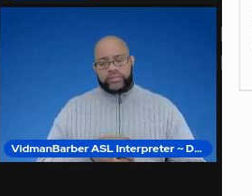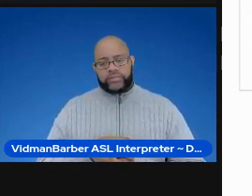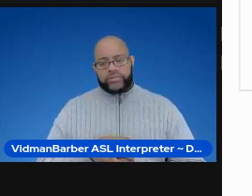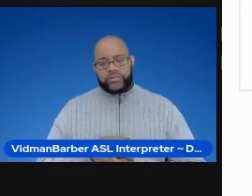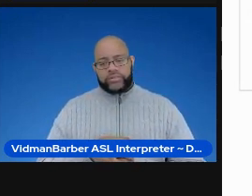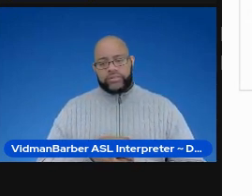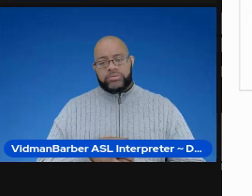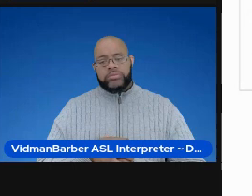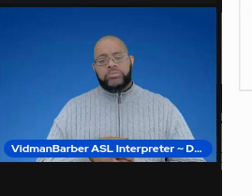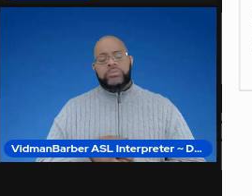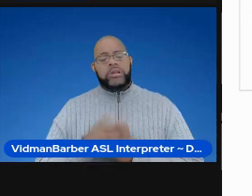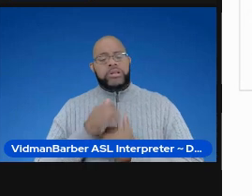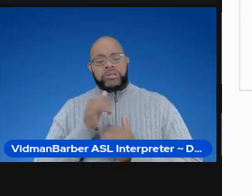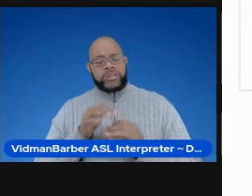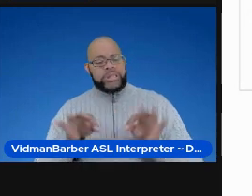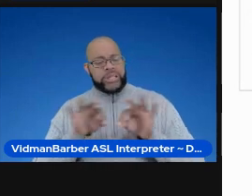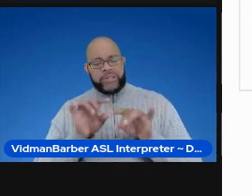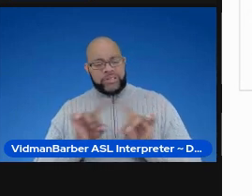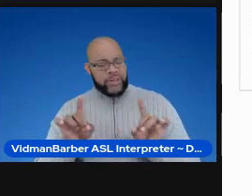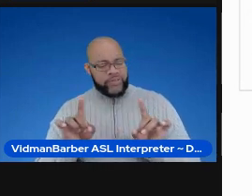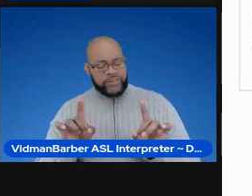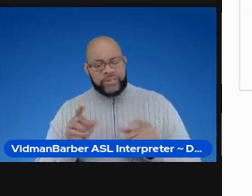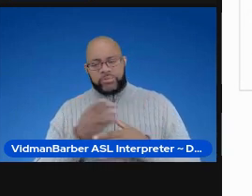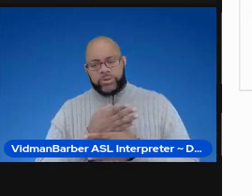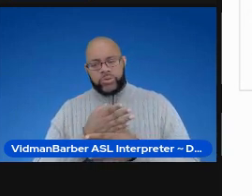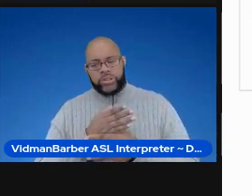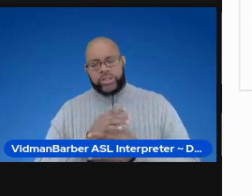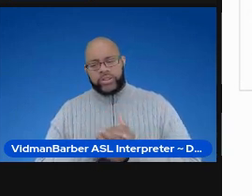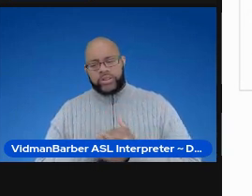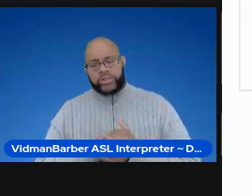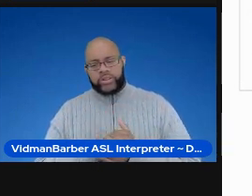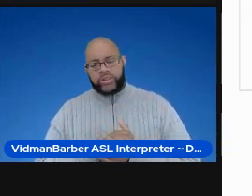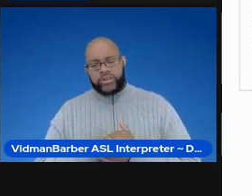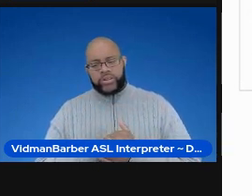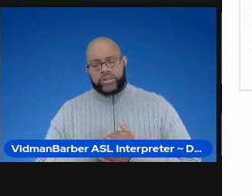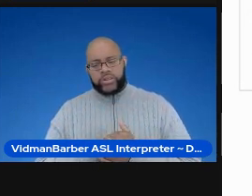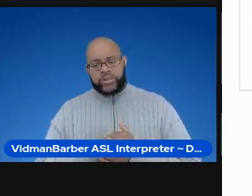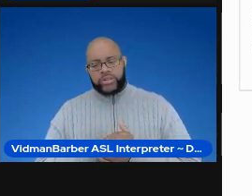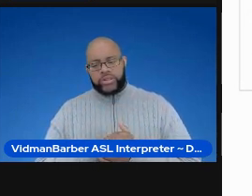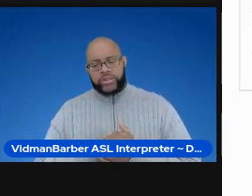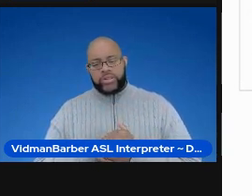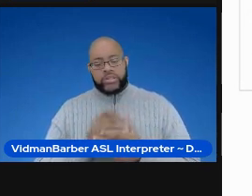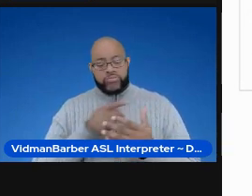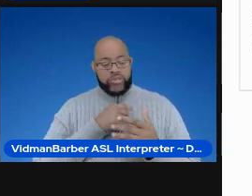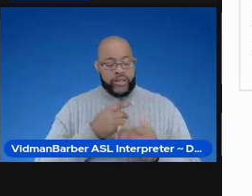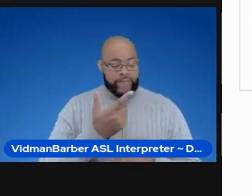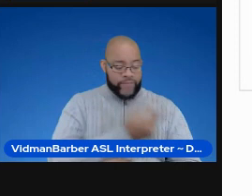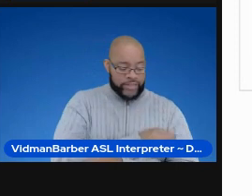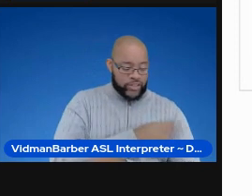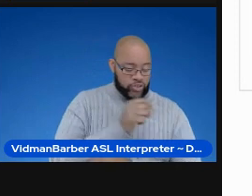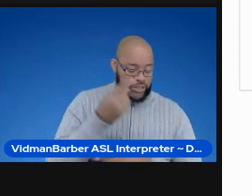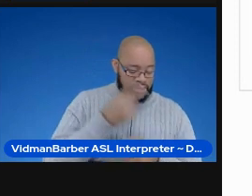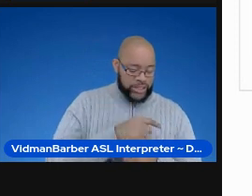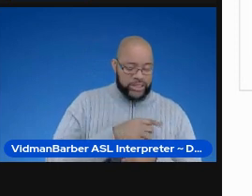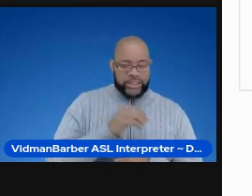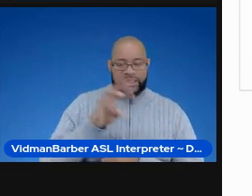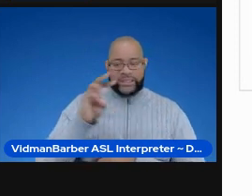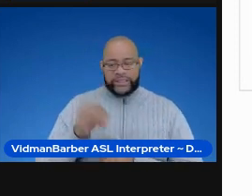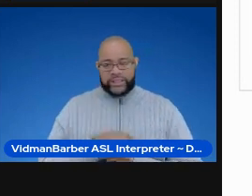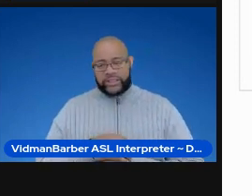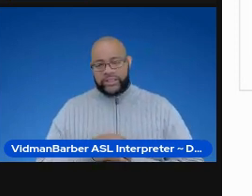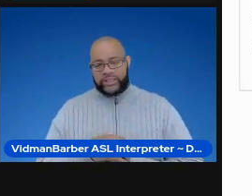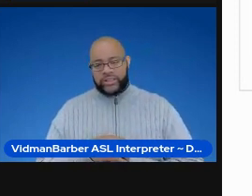There wasn't significant difference between the pre-vaccine 30 days and 60,